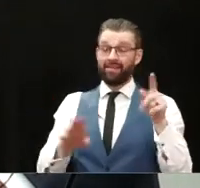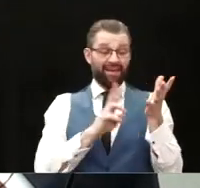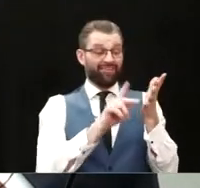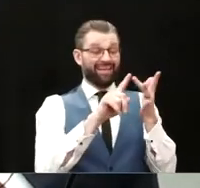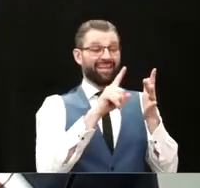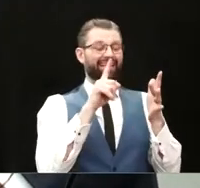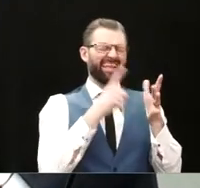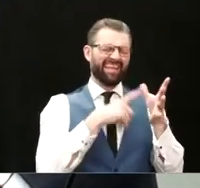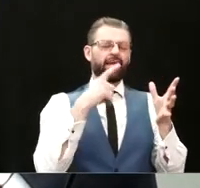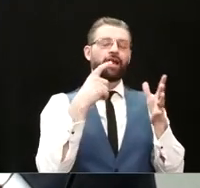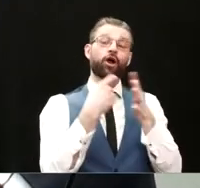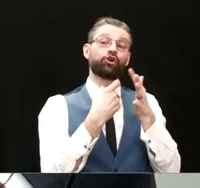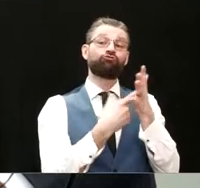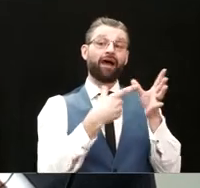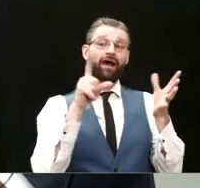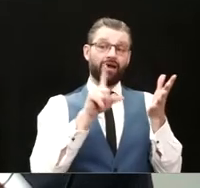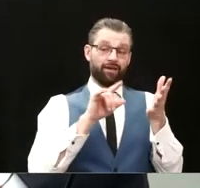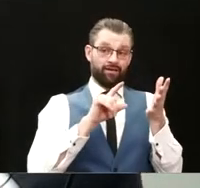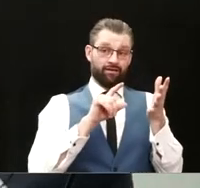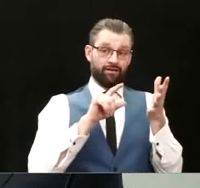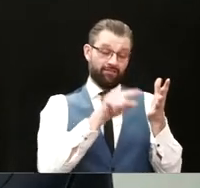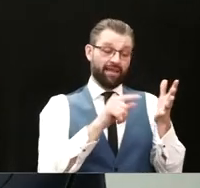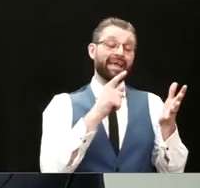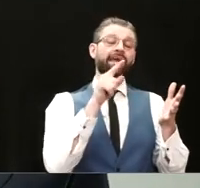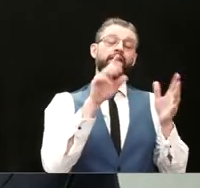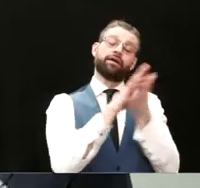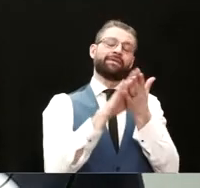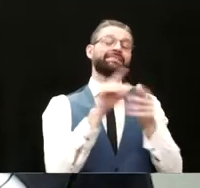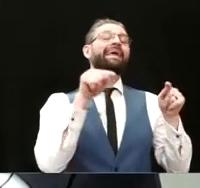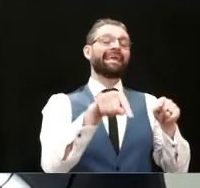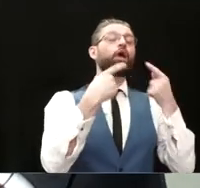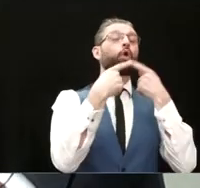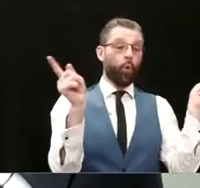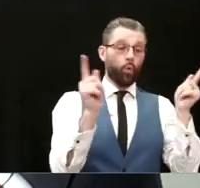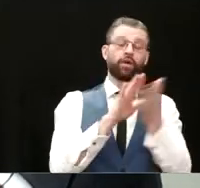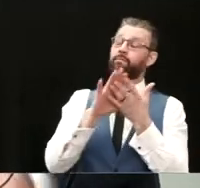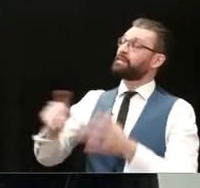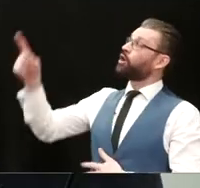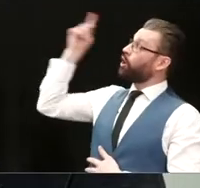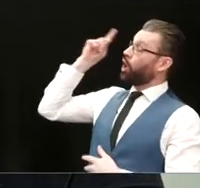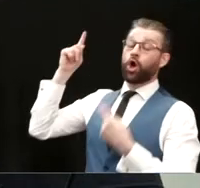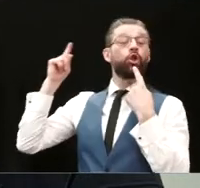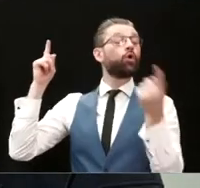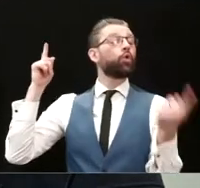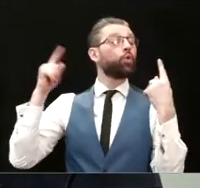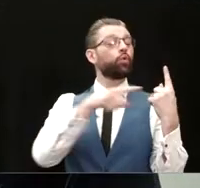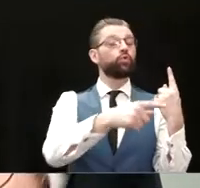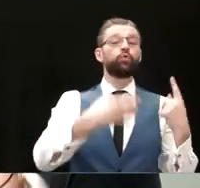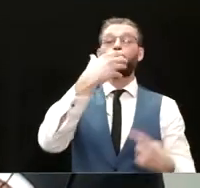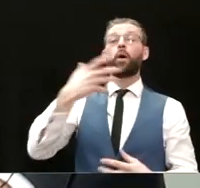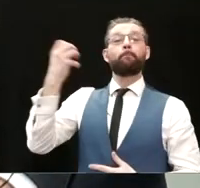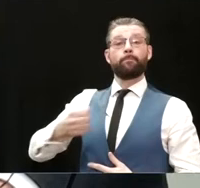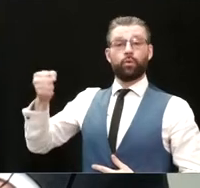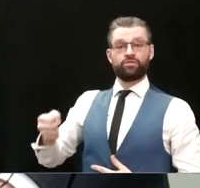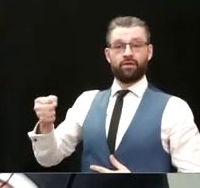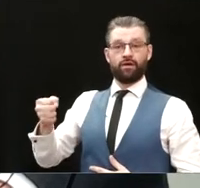means he called, as in God called Moses, and by extension called us. This